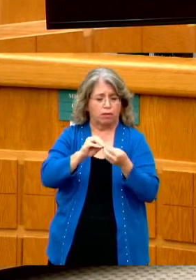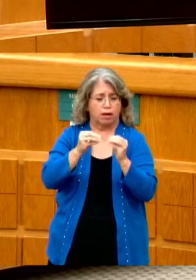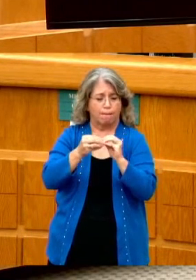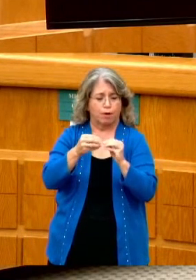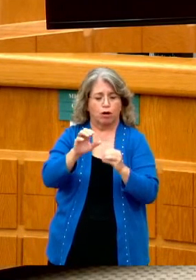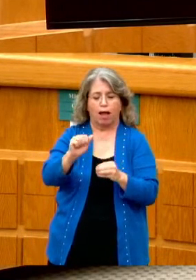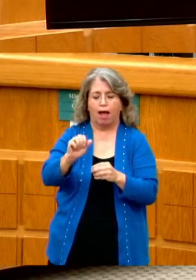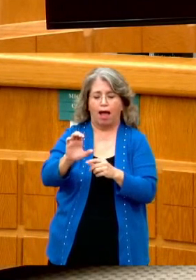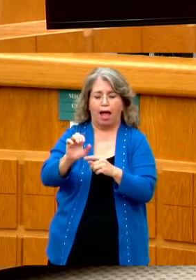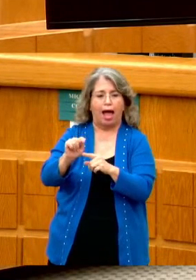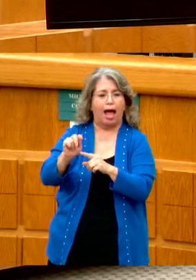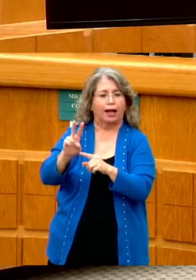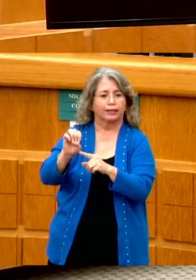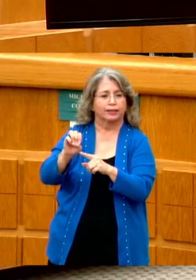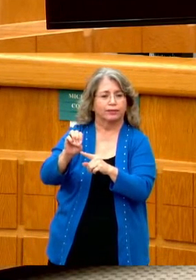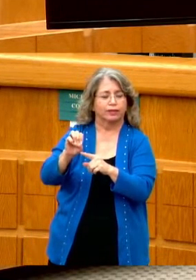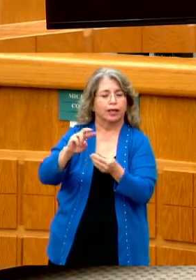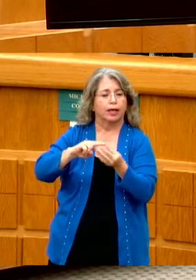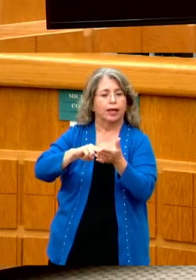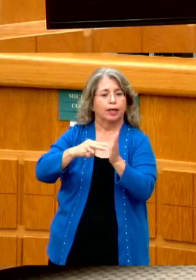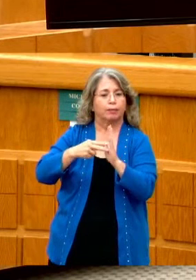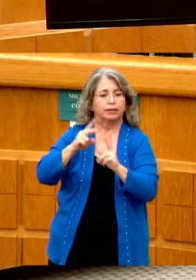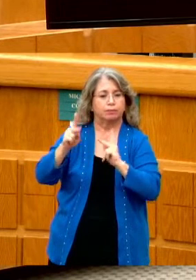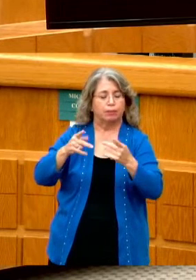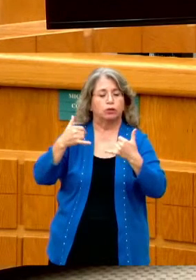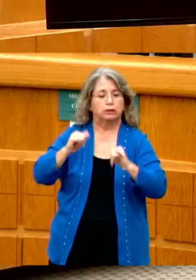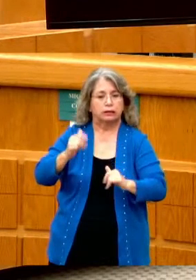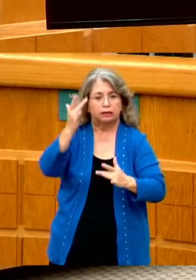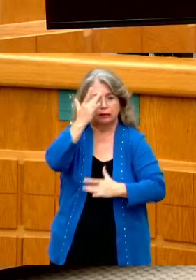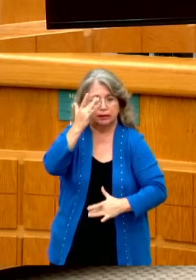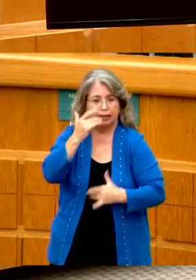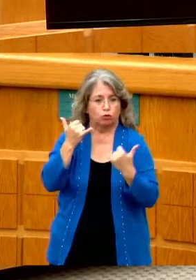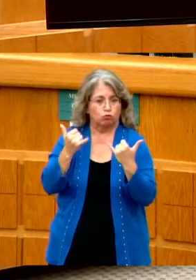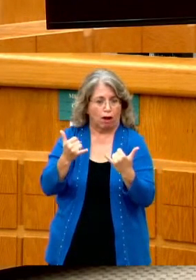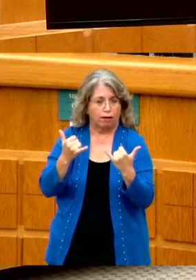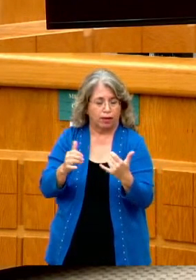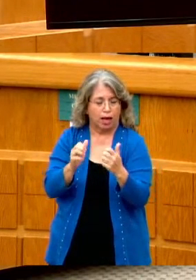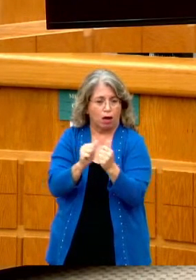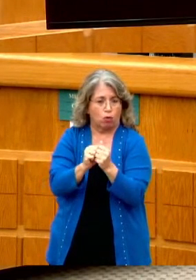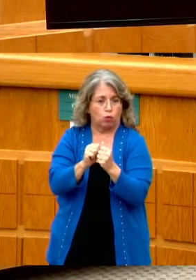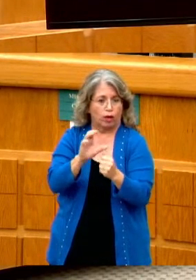people that actually have COVID-19 in Nueces County currently,